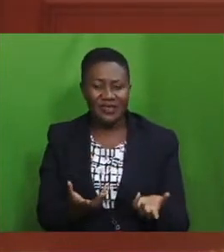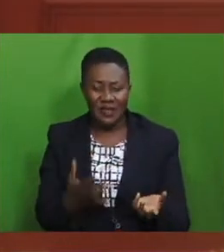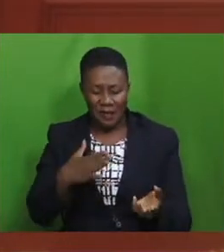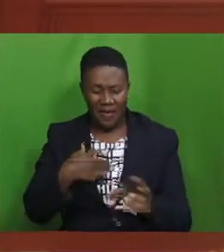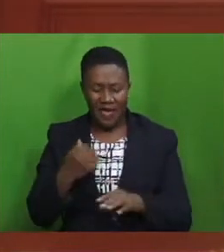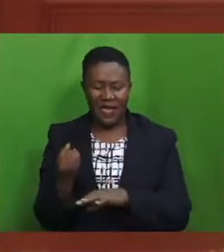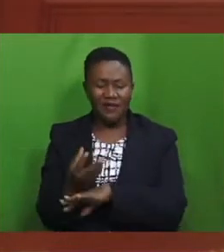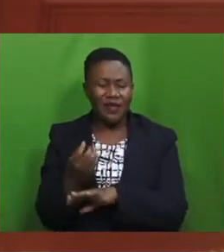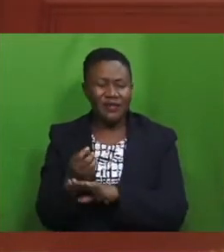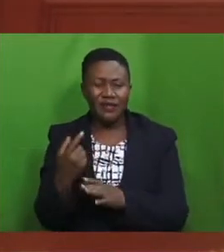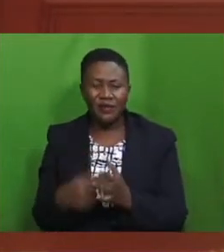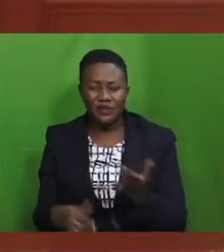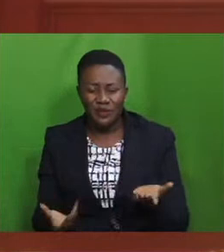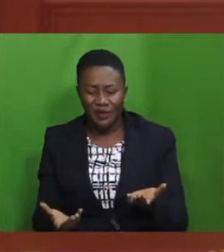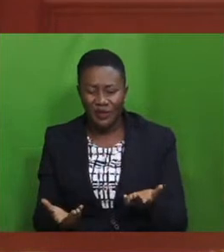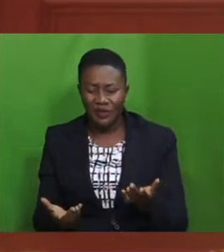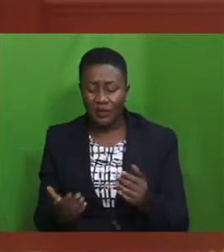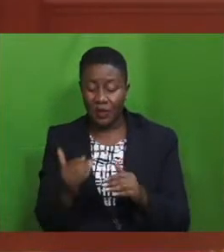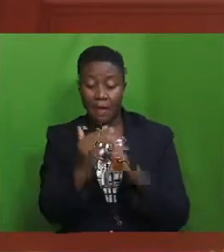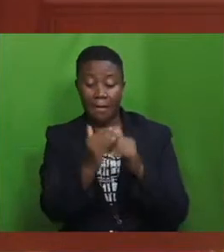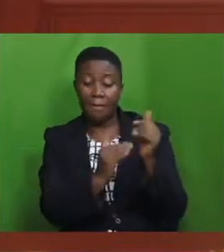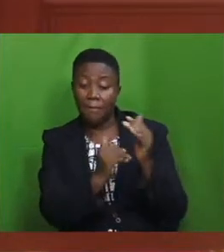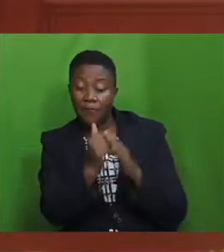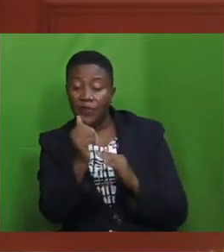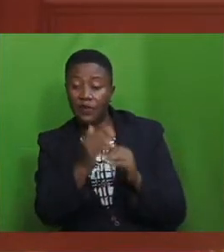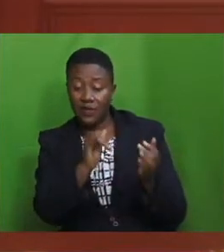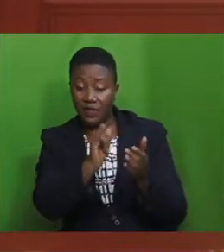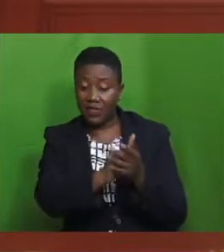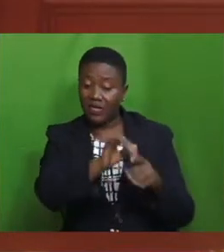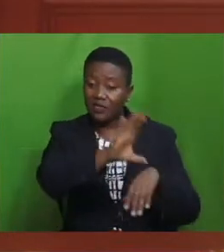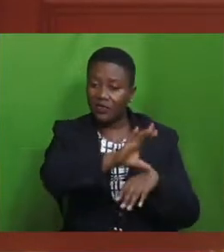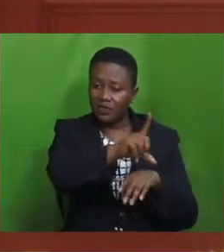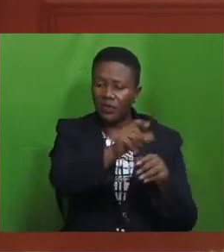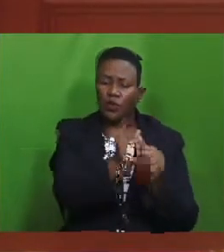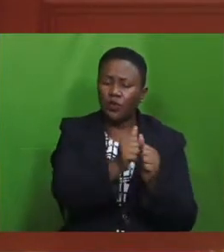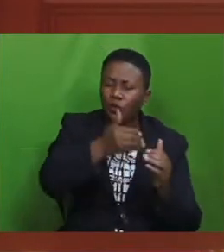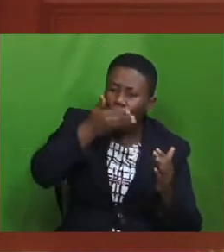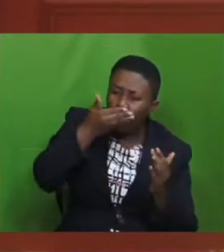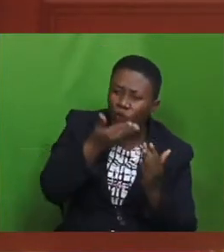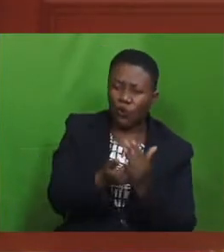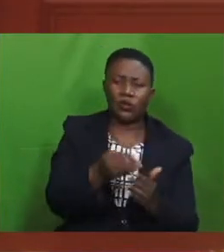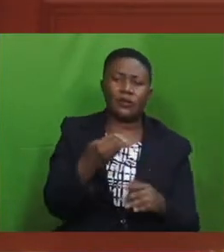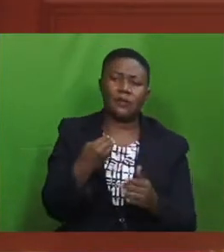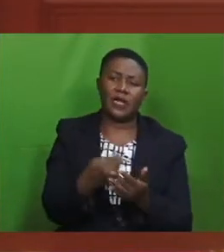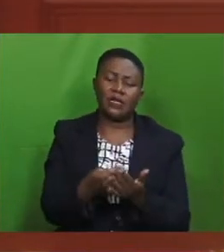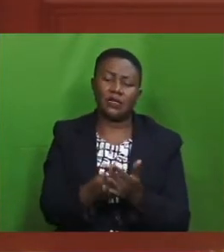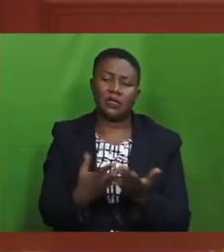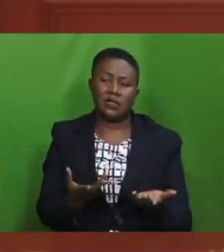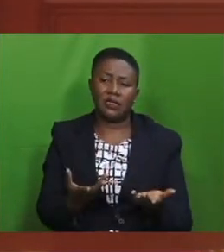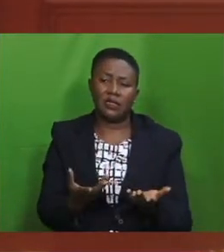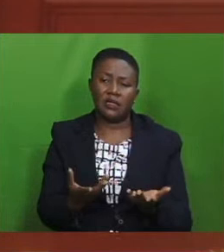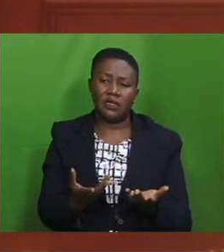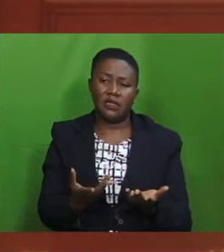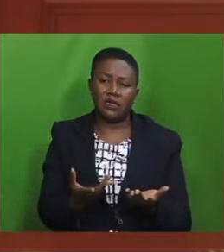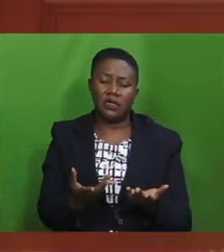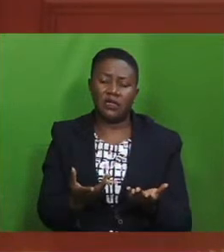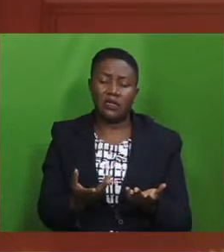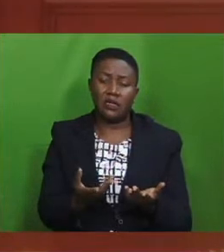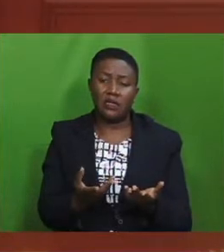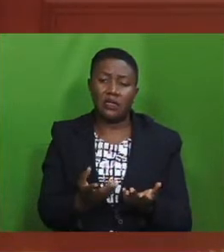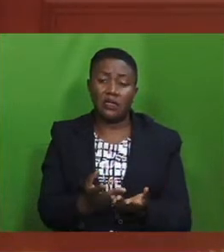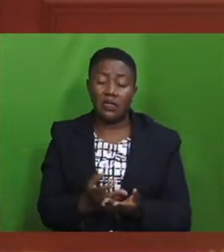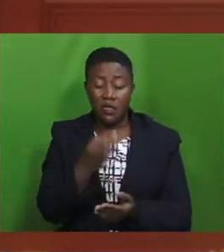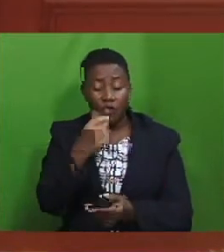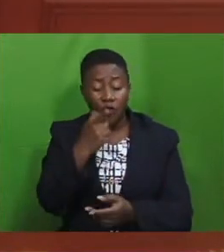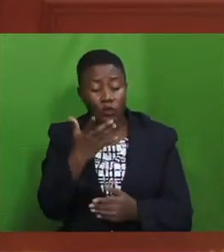that build the cathedral with good money. Build it with good money.